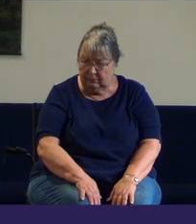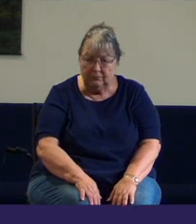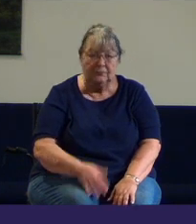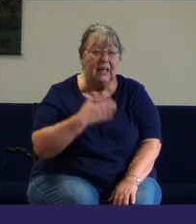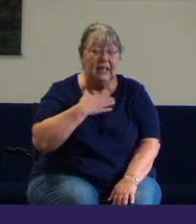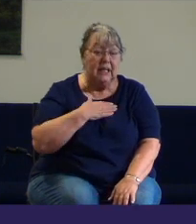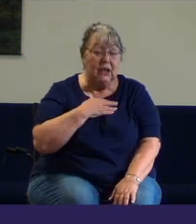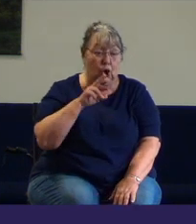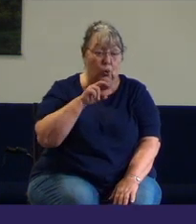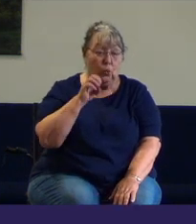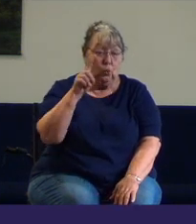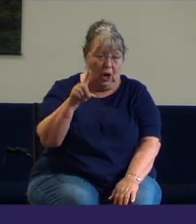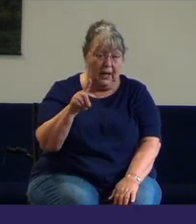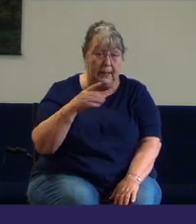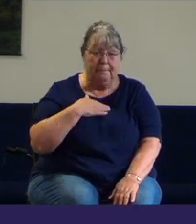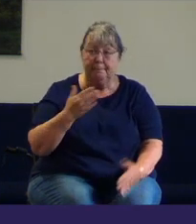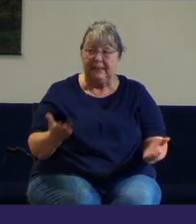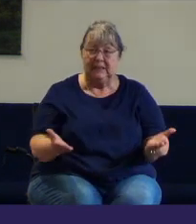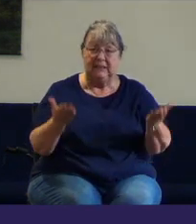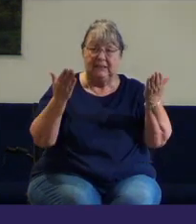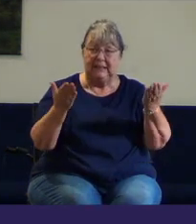Please stand as we sing our closing song.